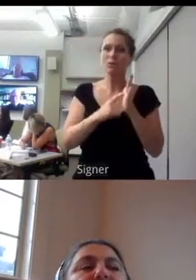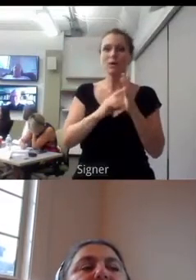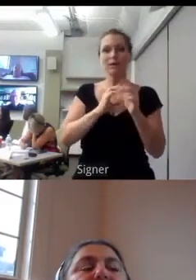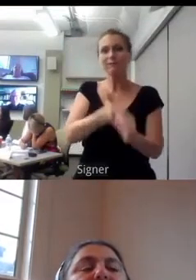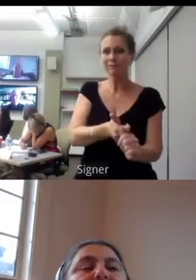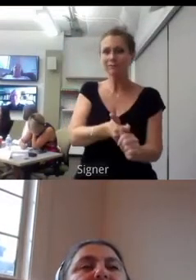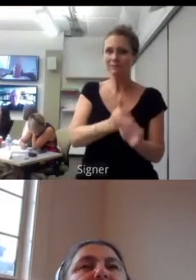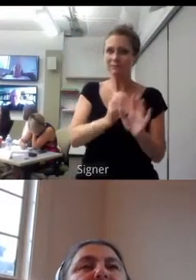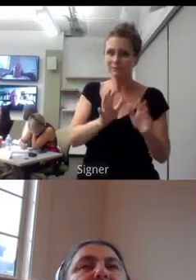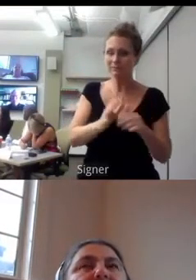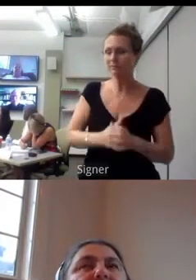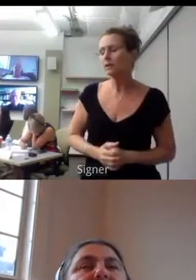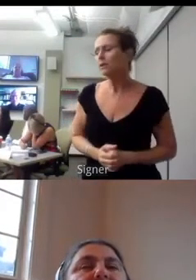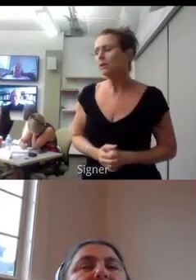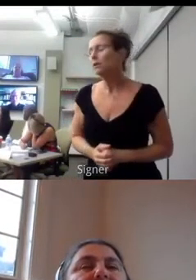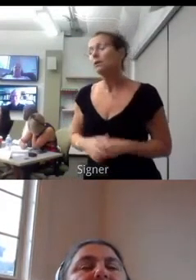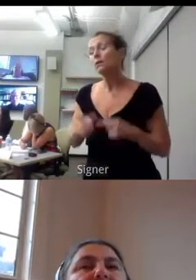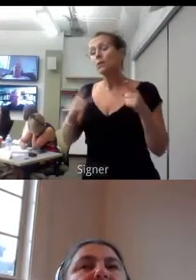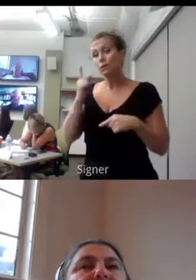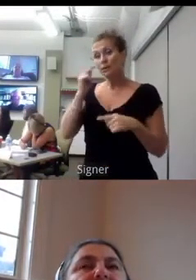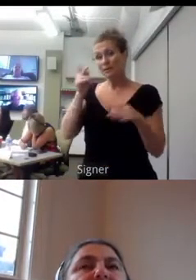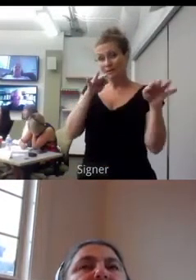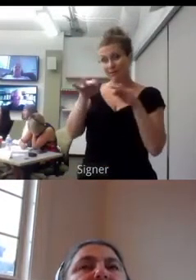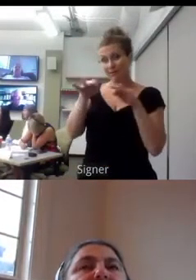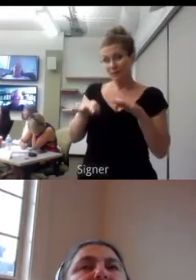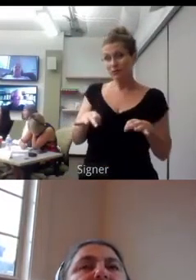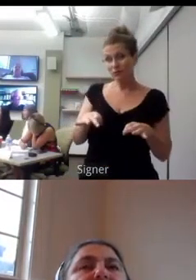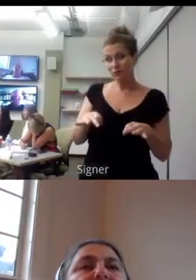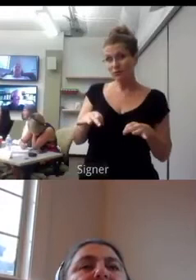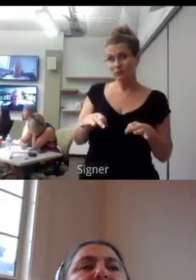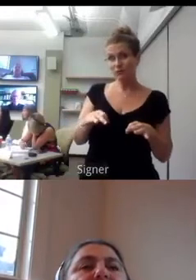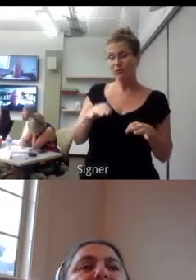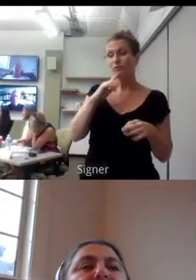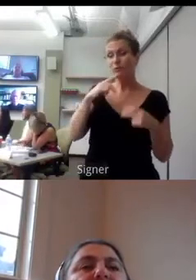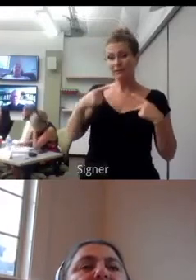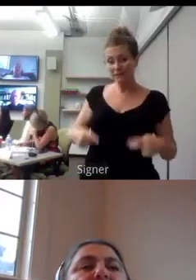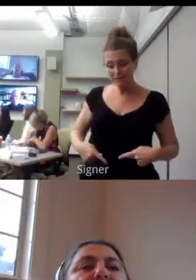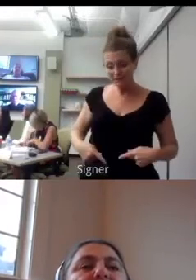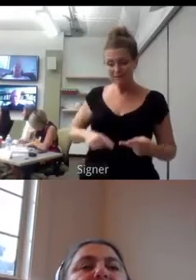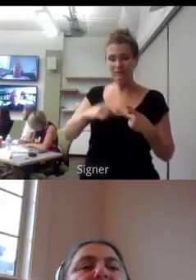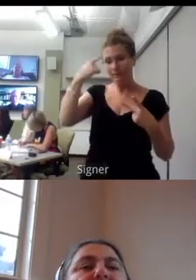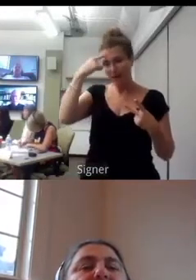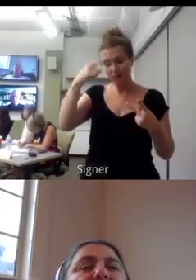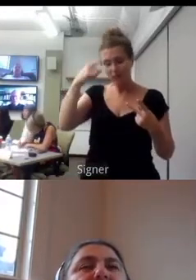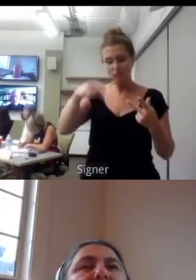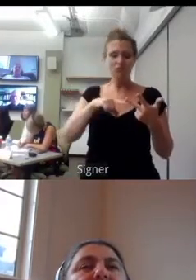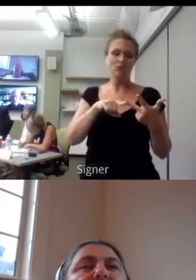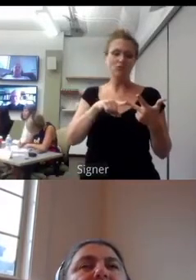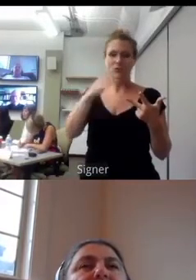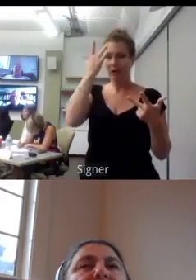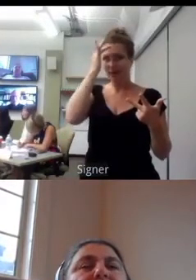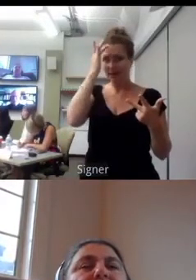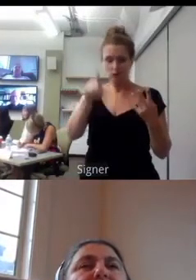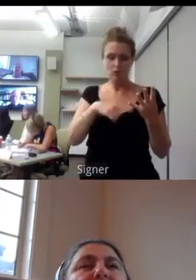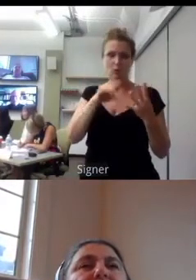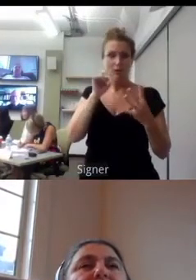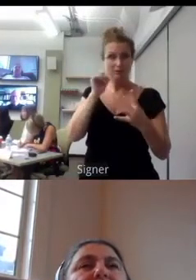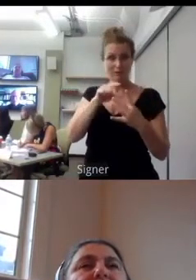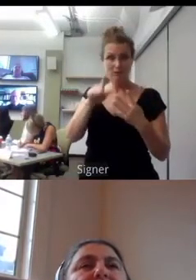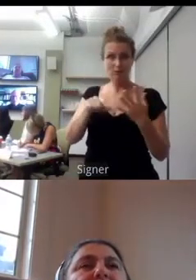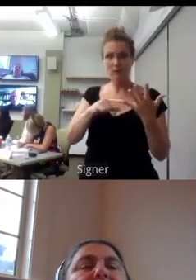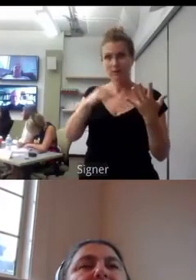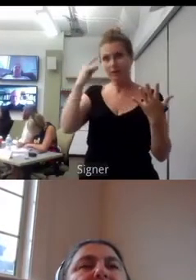look at those definitions, they list a range of physical conditions, mental, intellectual, sensory, neurological, and